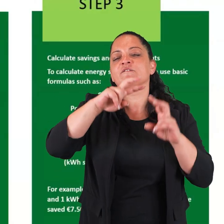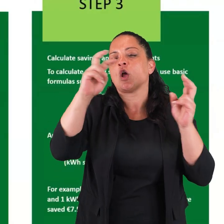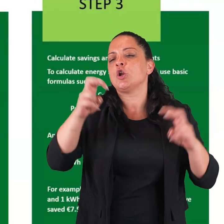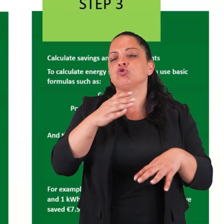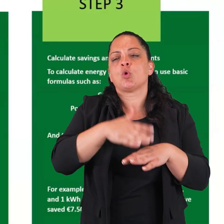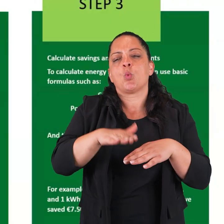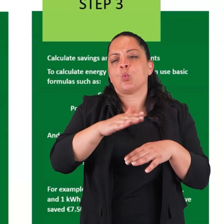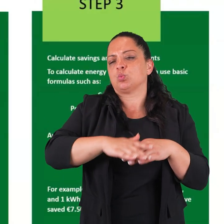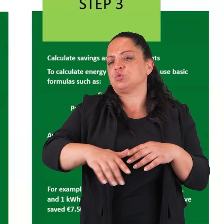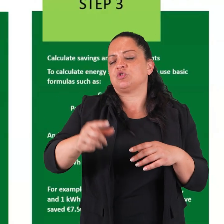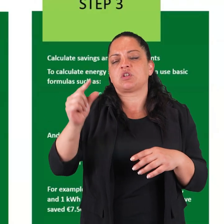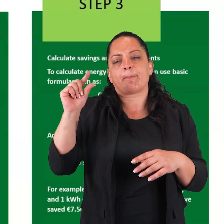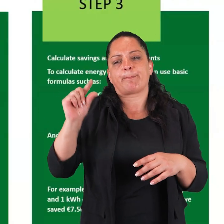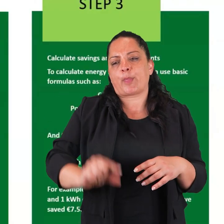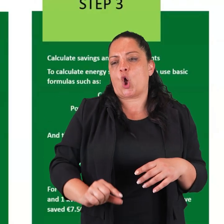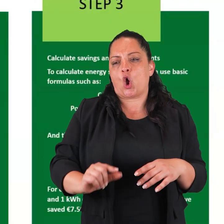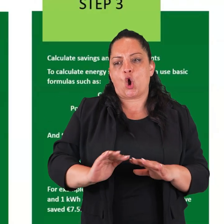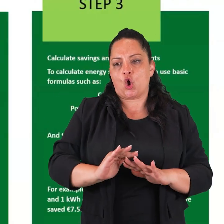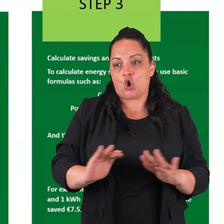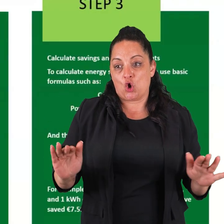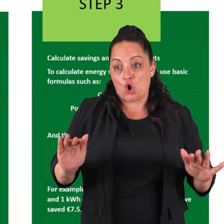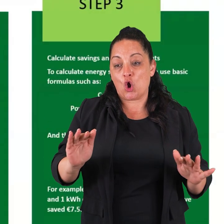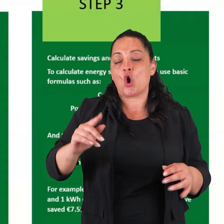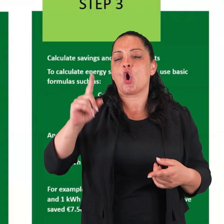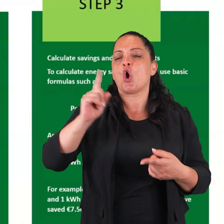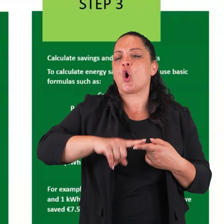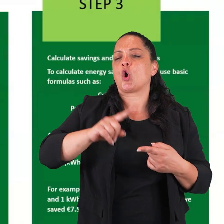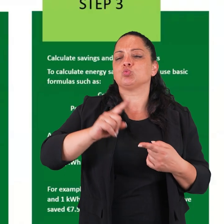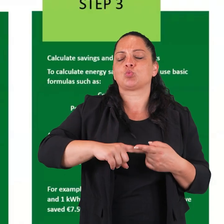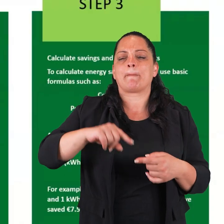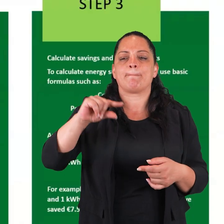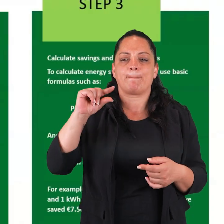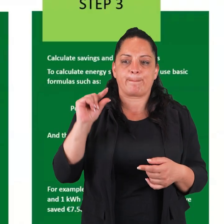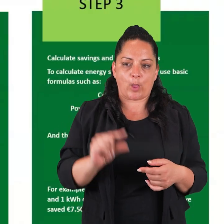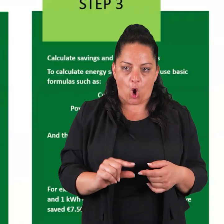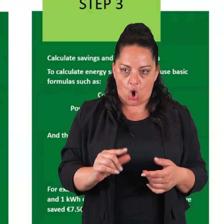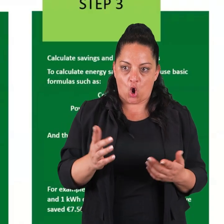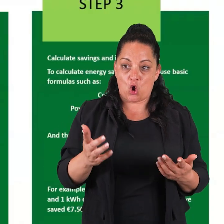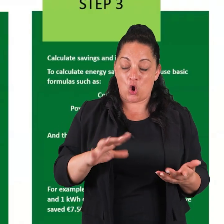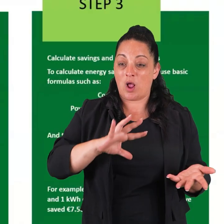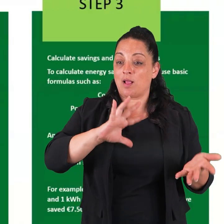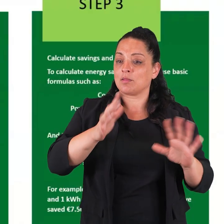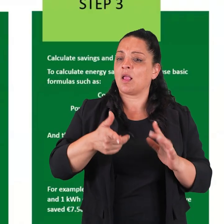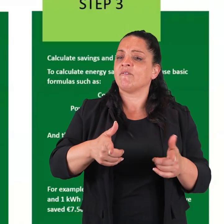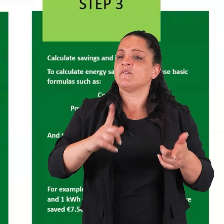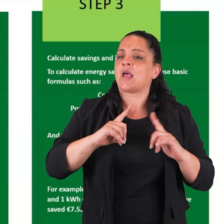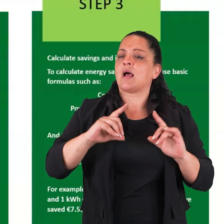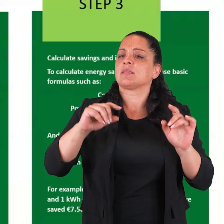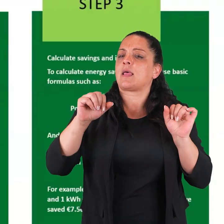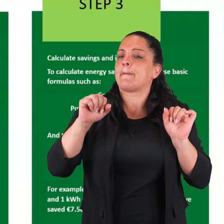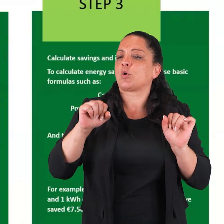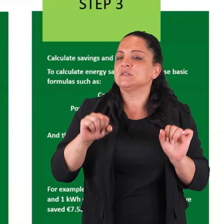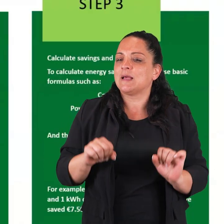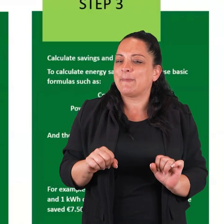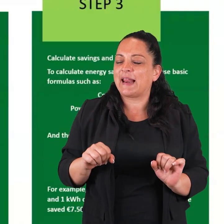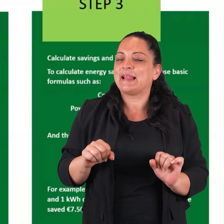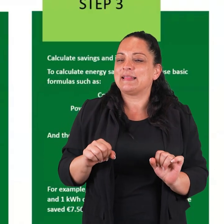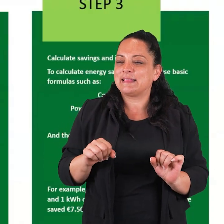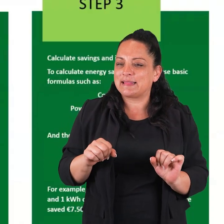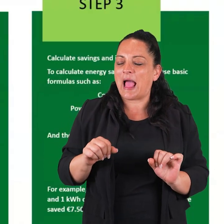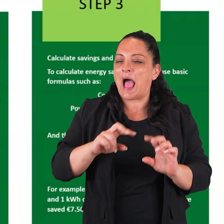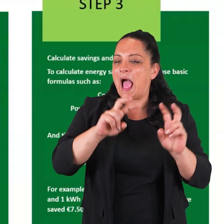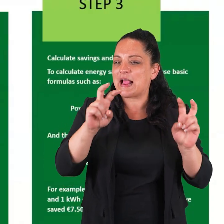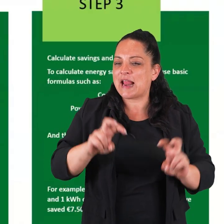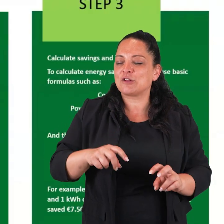really little amount of power, and it consumes just a little bit,